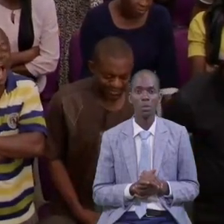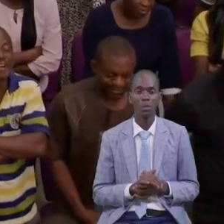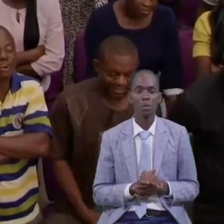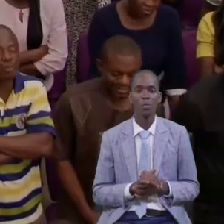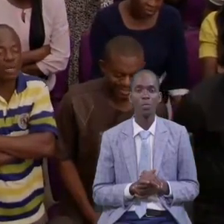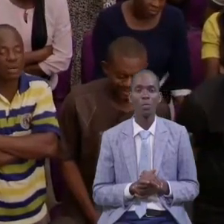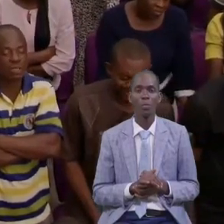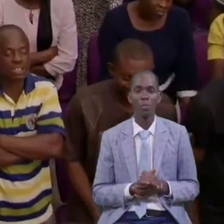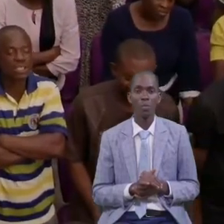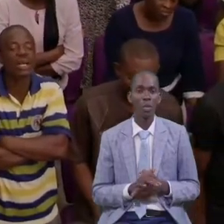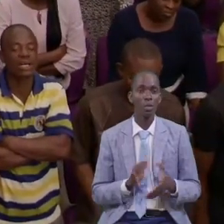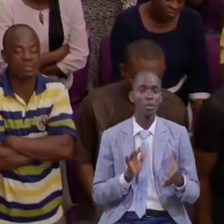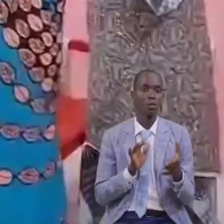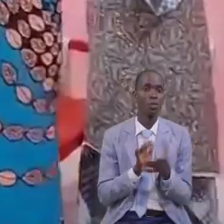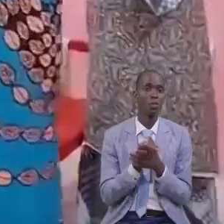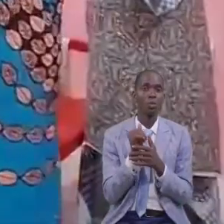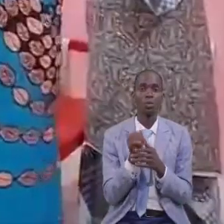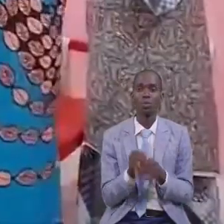Trustworthy,